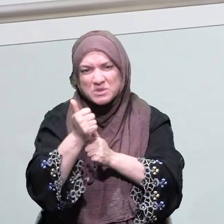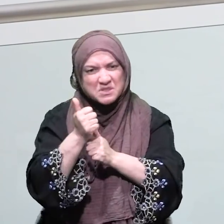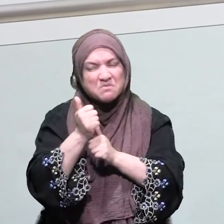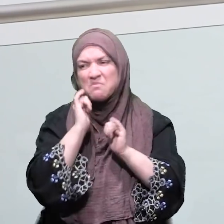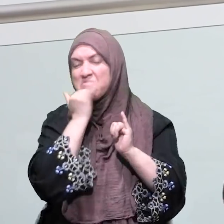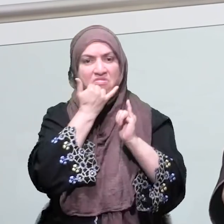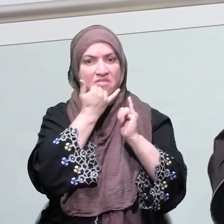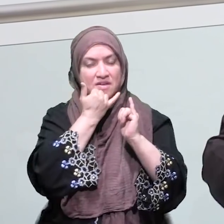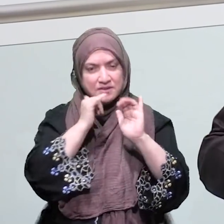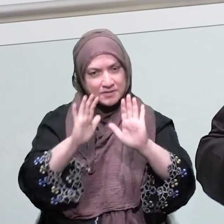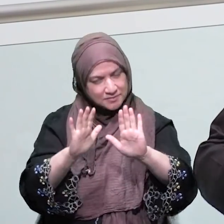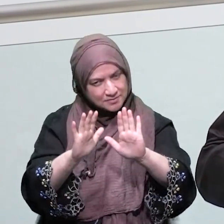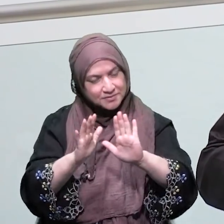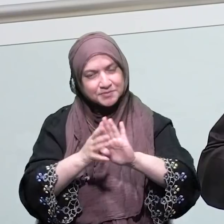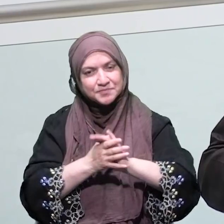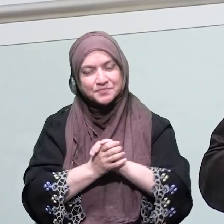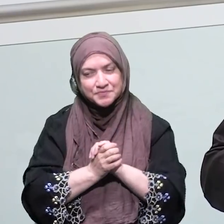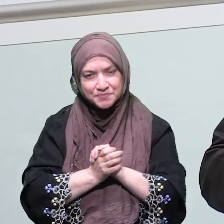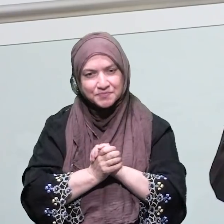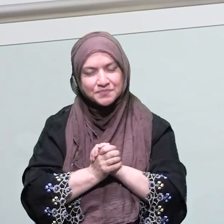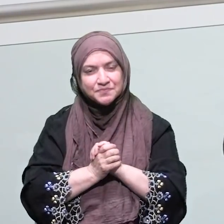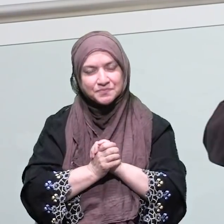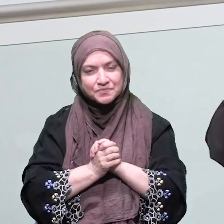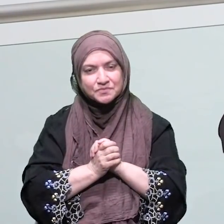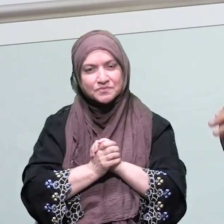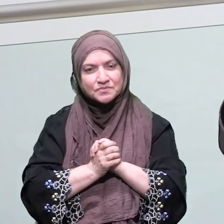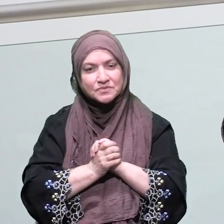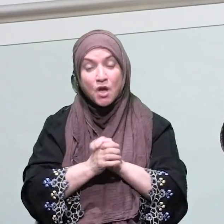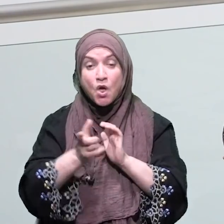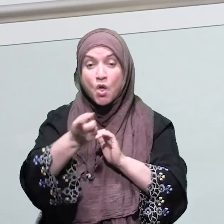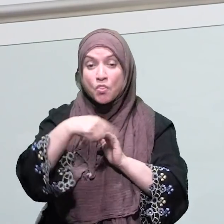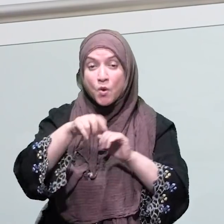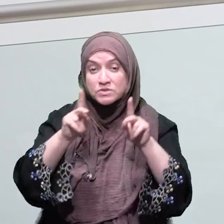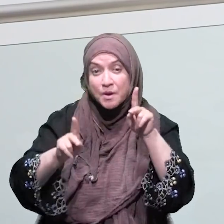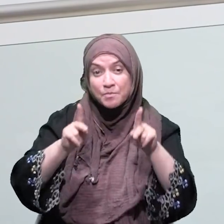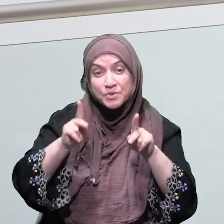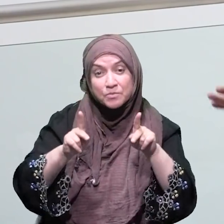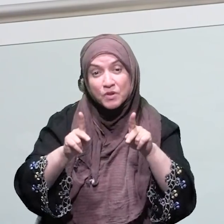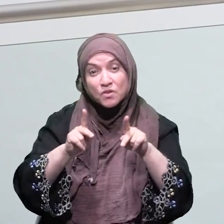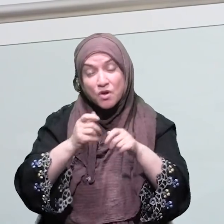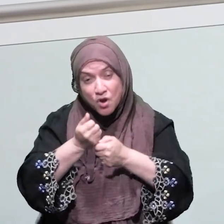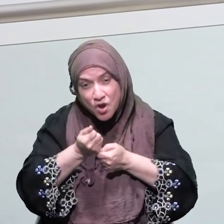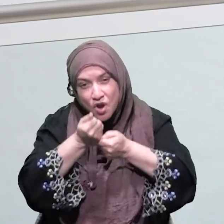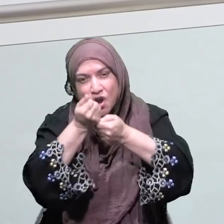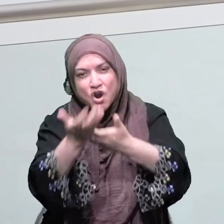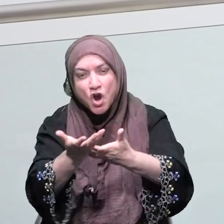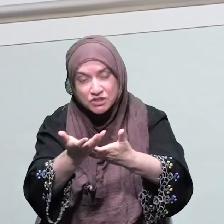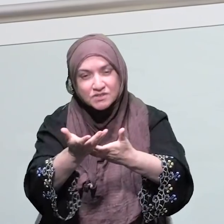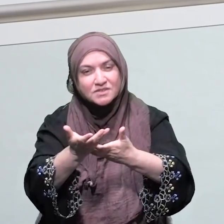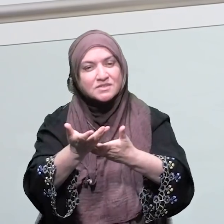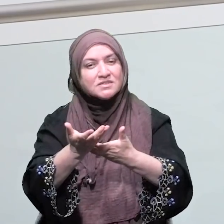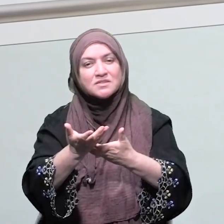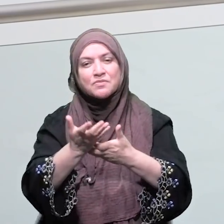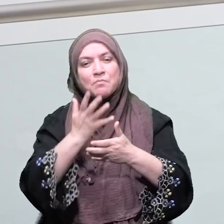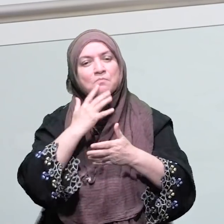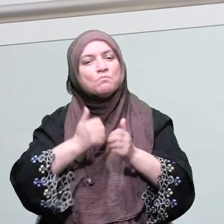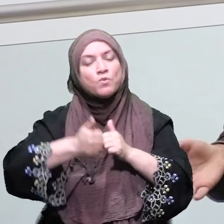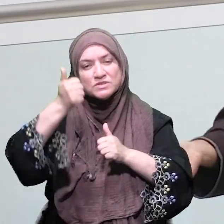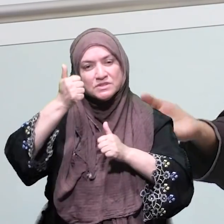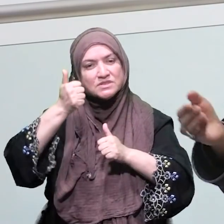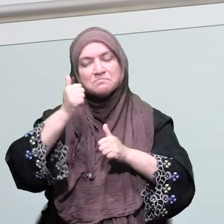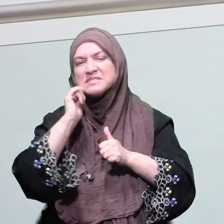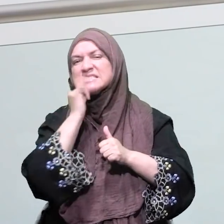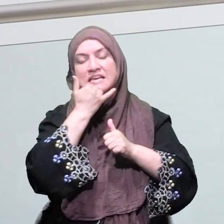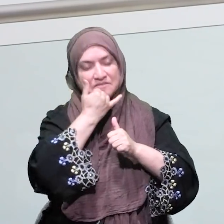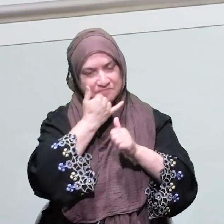best character. The closest shayateen to Iblis when he talks to his followers are the ones that cause the most fitna. So he then